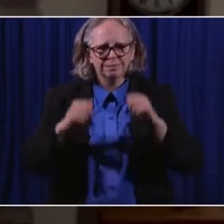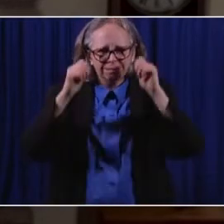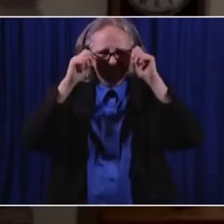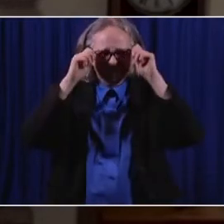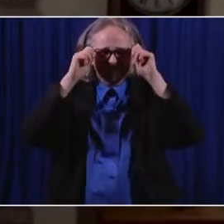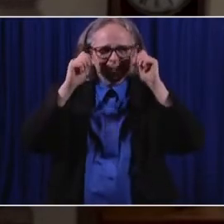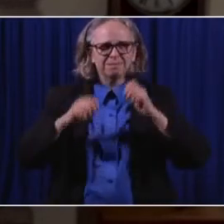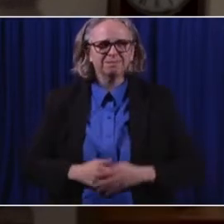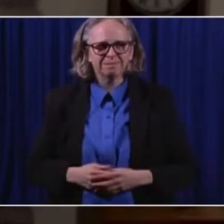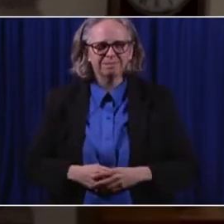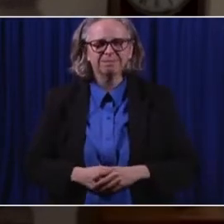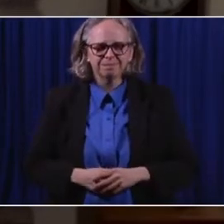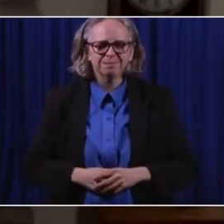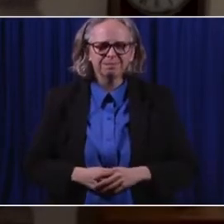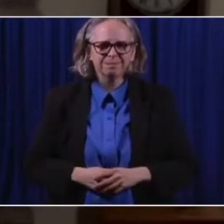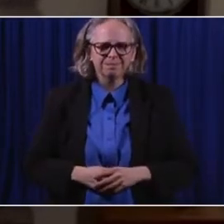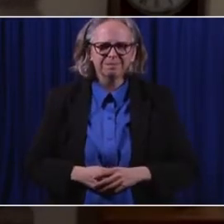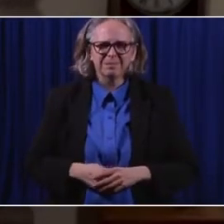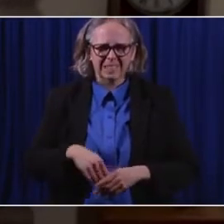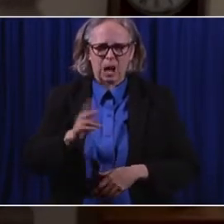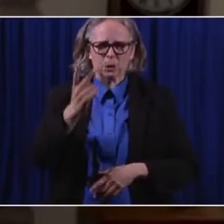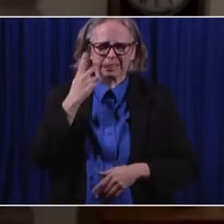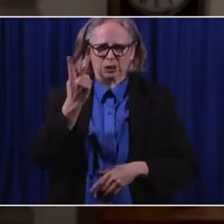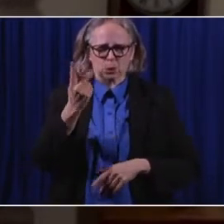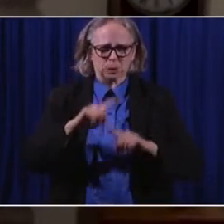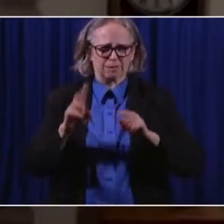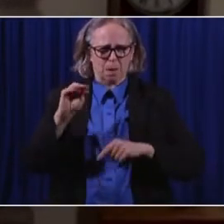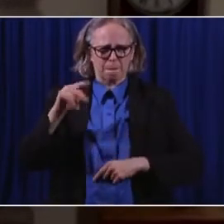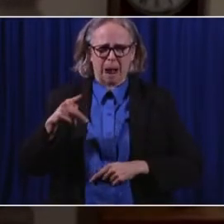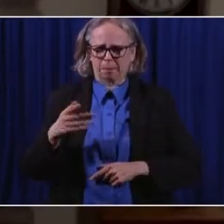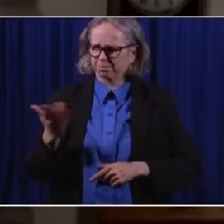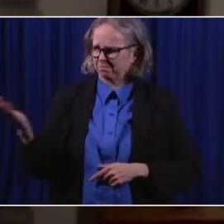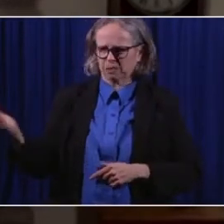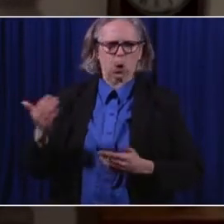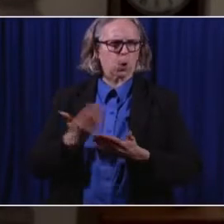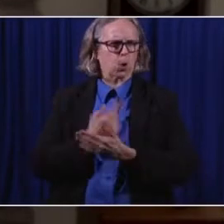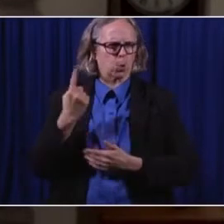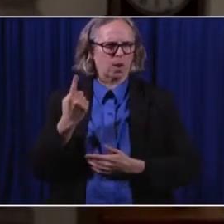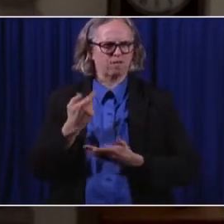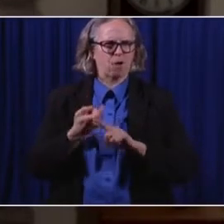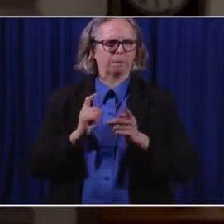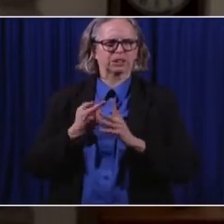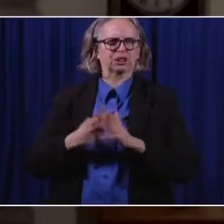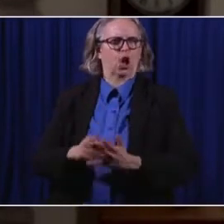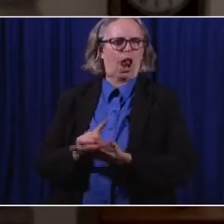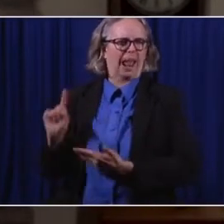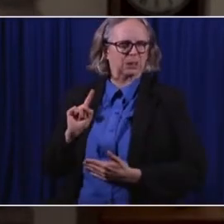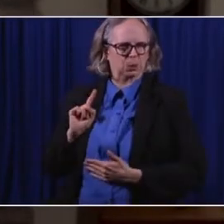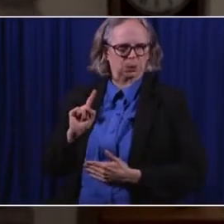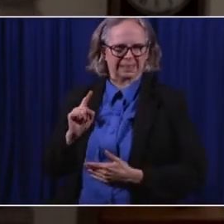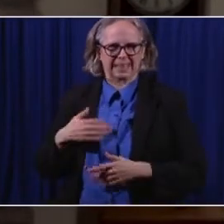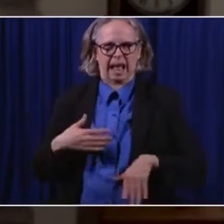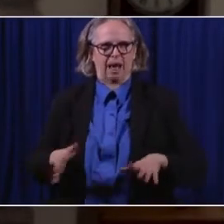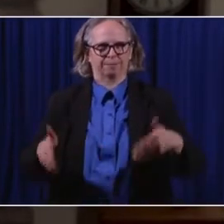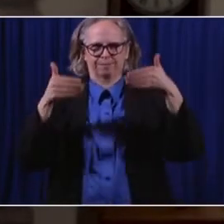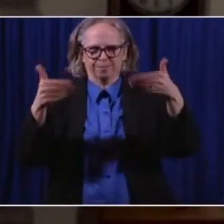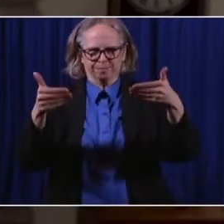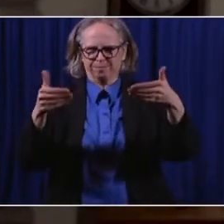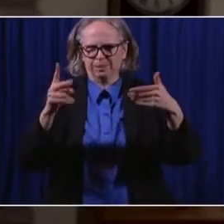These are the key measure maps that we started showing you last week. These maps allow us to monitor the level of spread